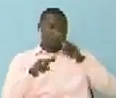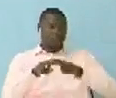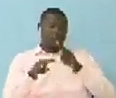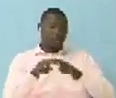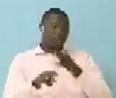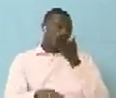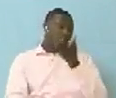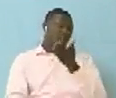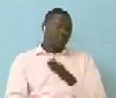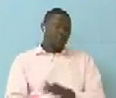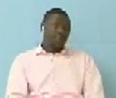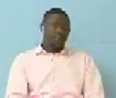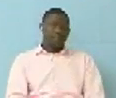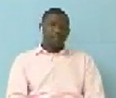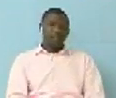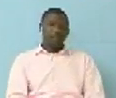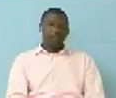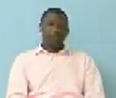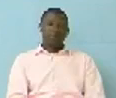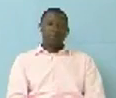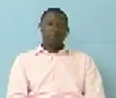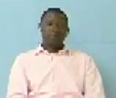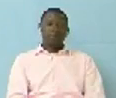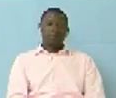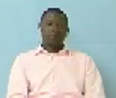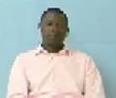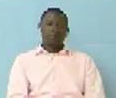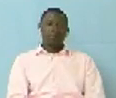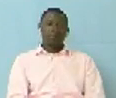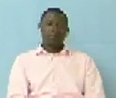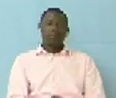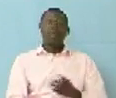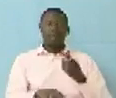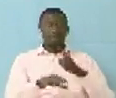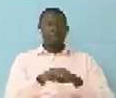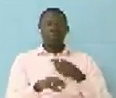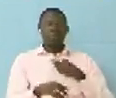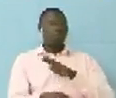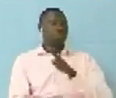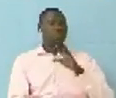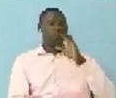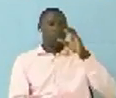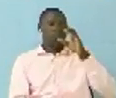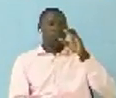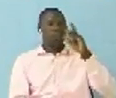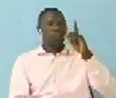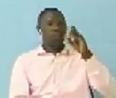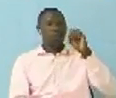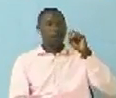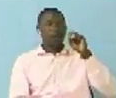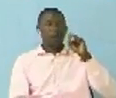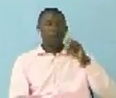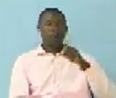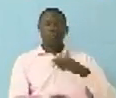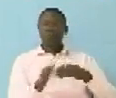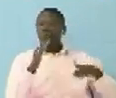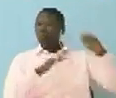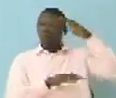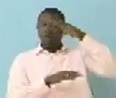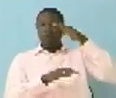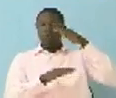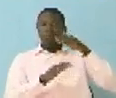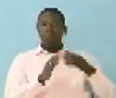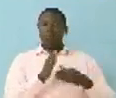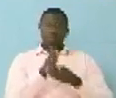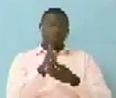Point of correction, I was in the CDS, I was the most senior. Yes. This was on the 21st, the very day of the coup. I